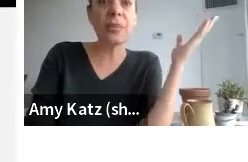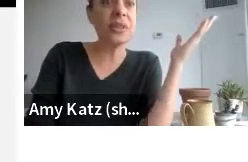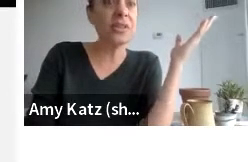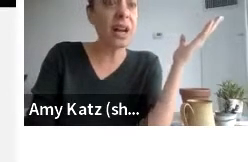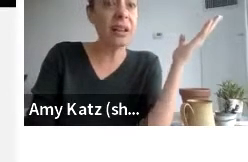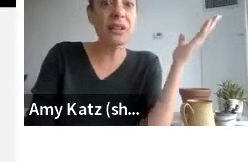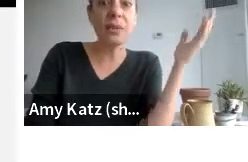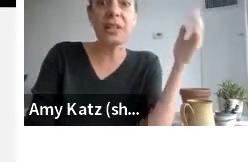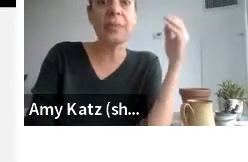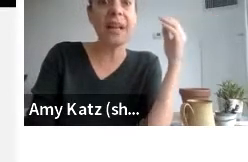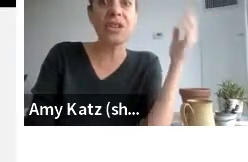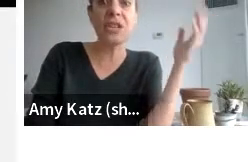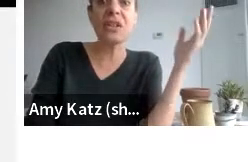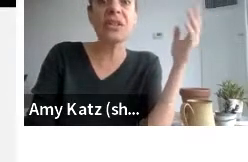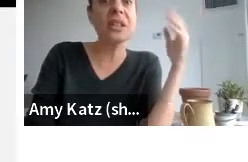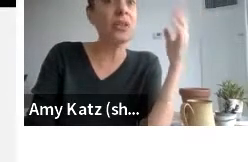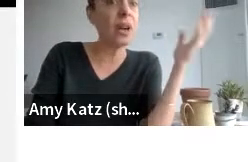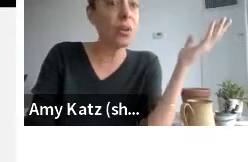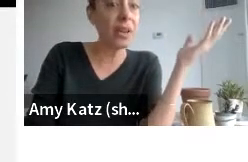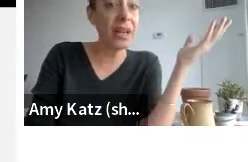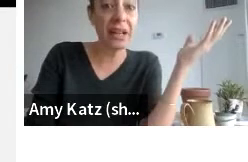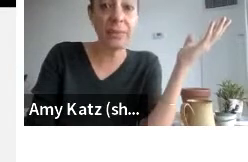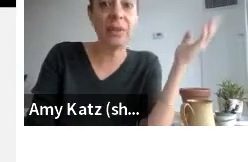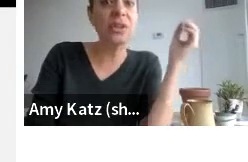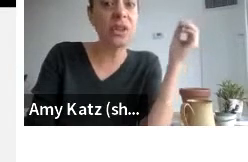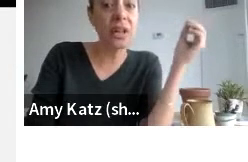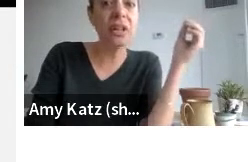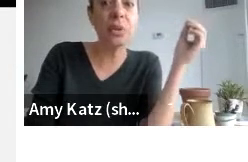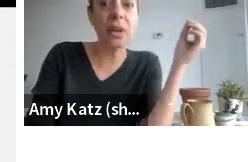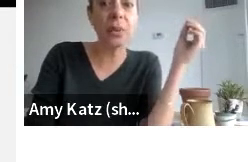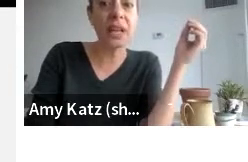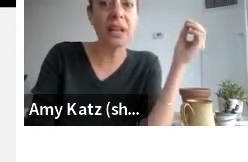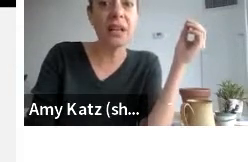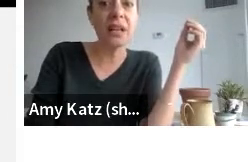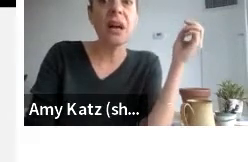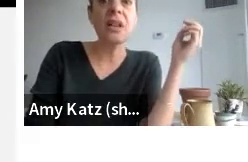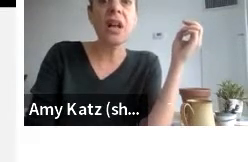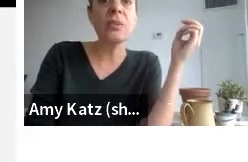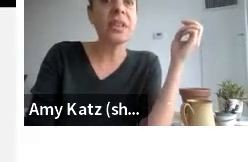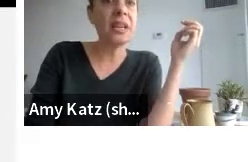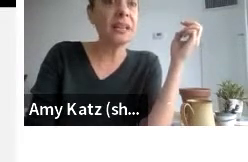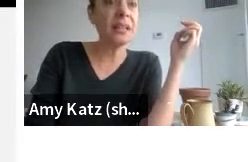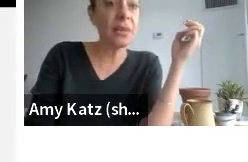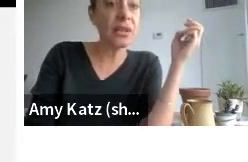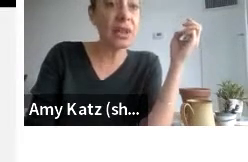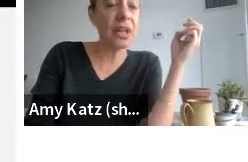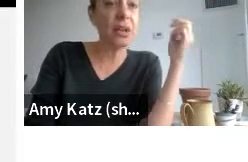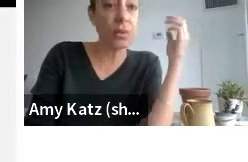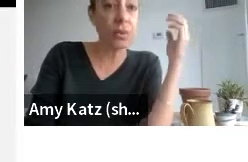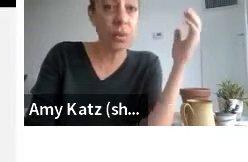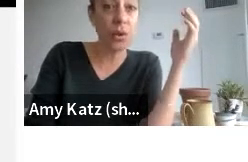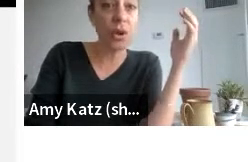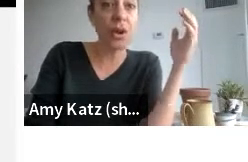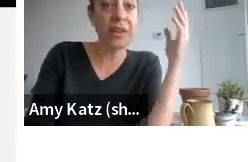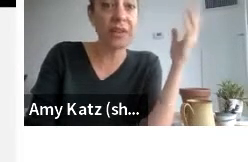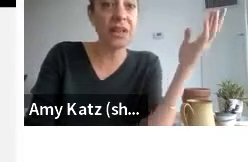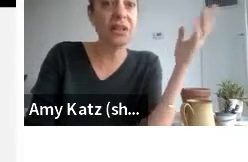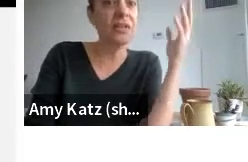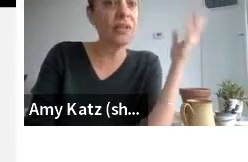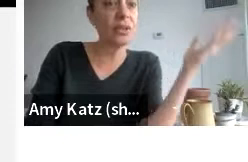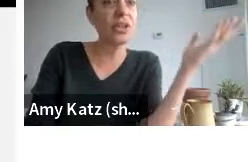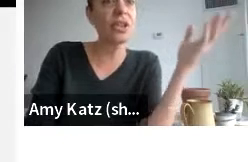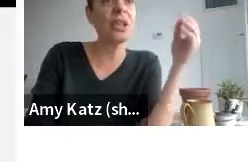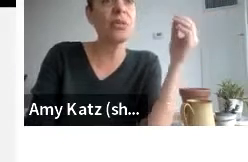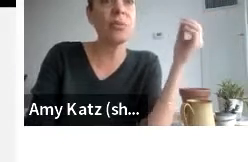few examples of guidance released by engineers and indoor air quality experts starting in 2020, along with studies demonstrating the role of